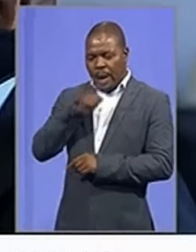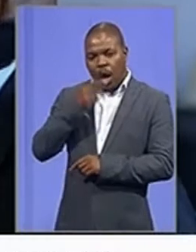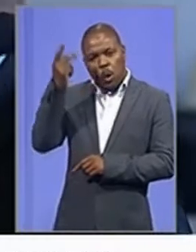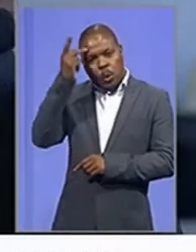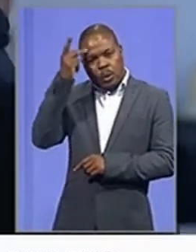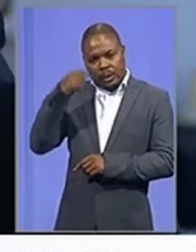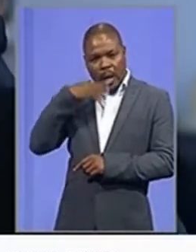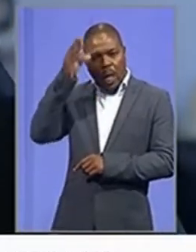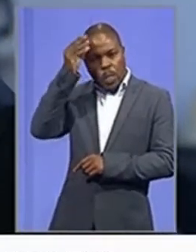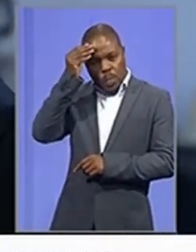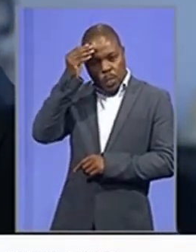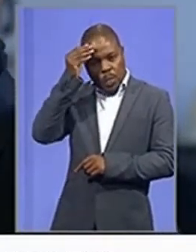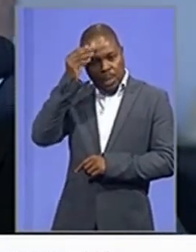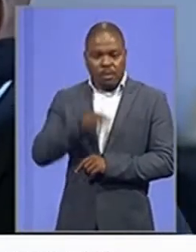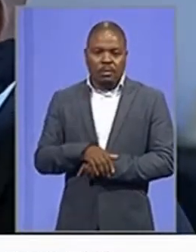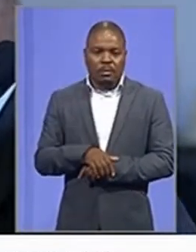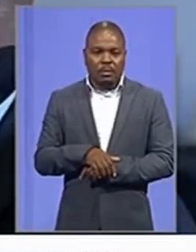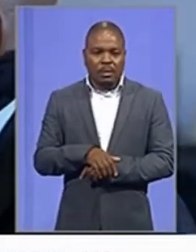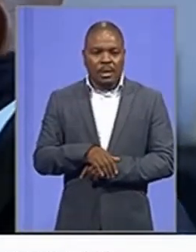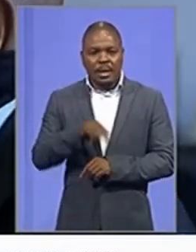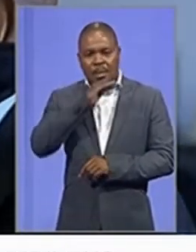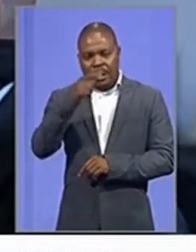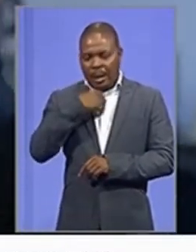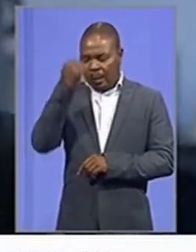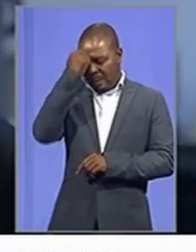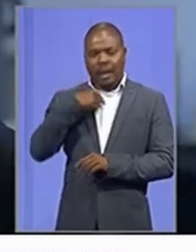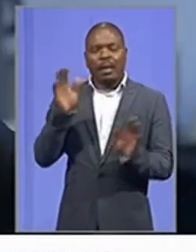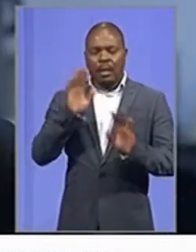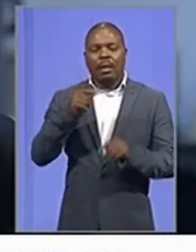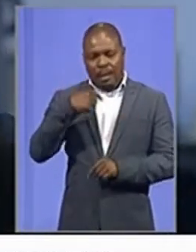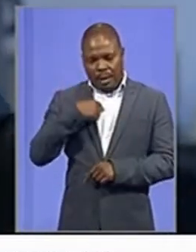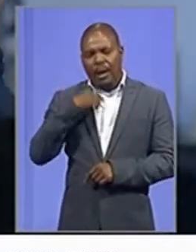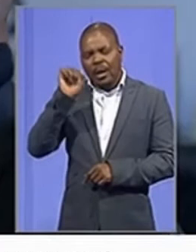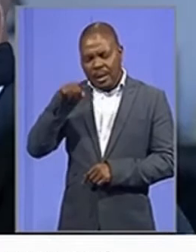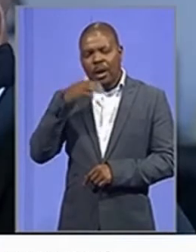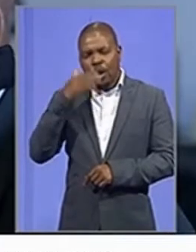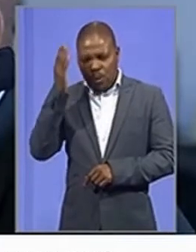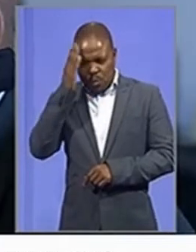say, I wouldn't say ignorance, lack of knowledge. And I know